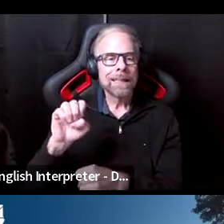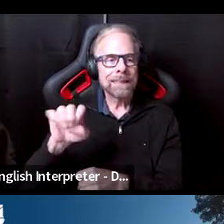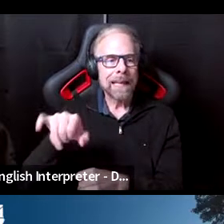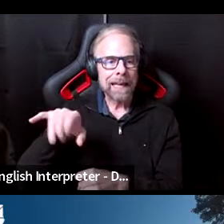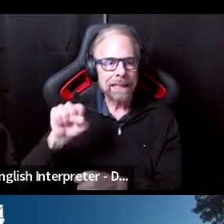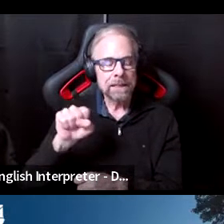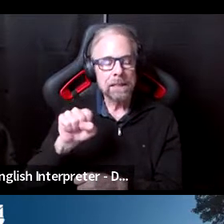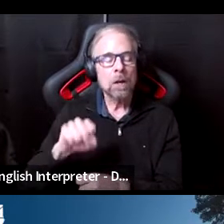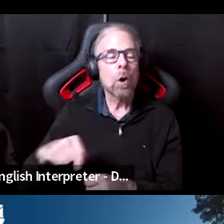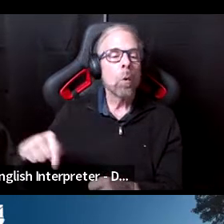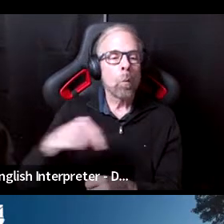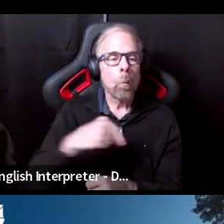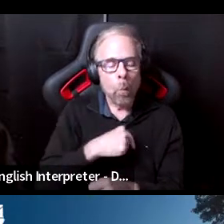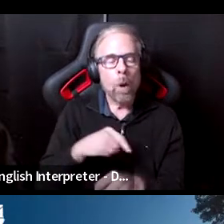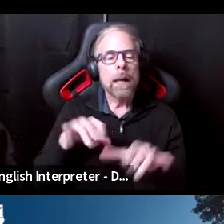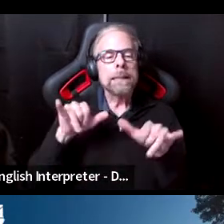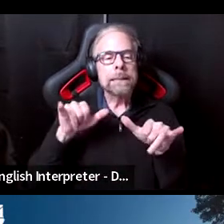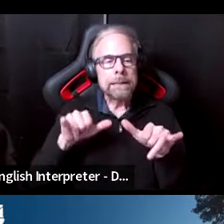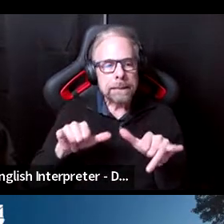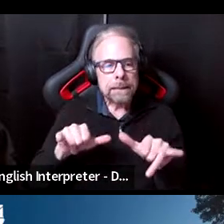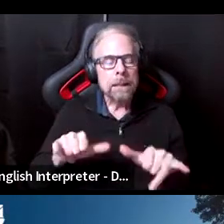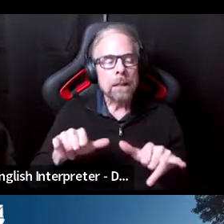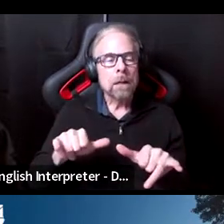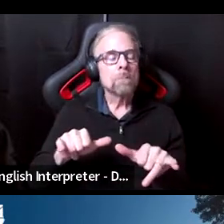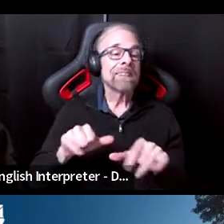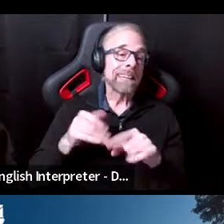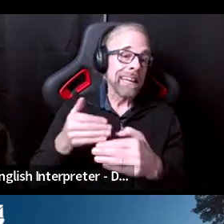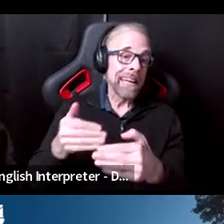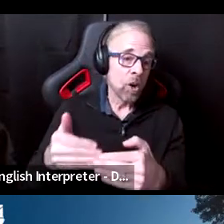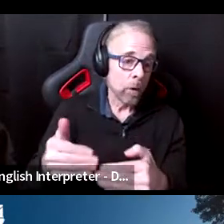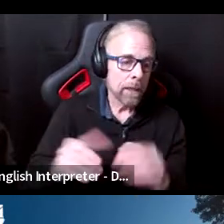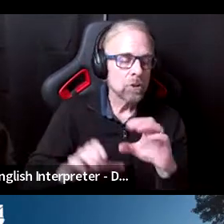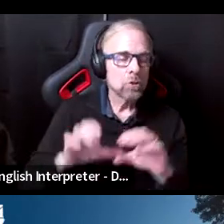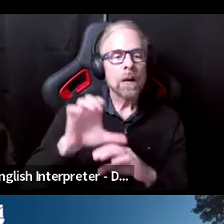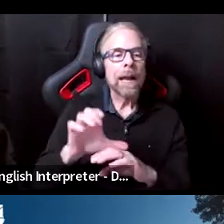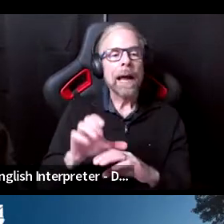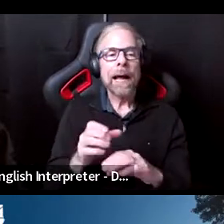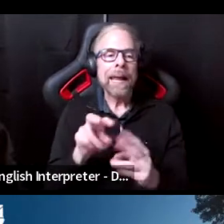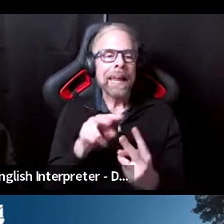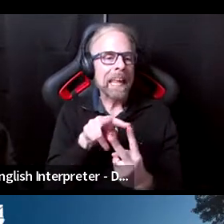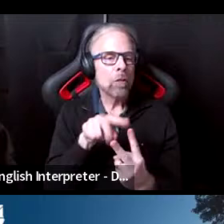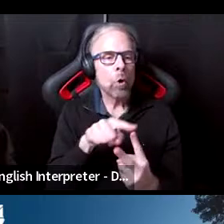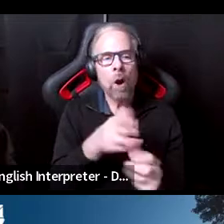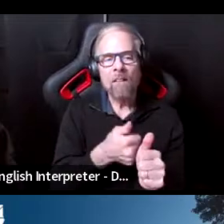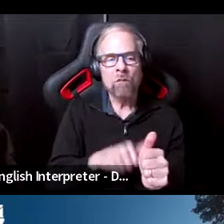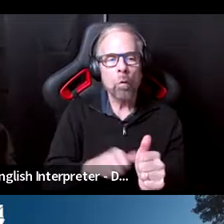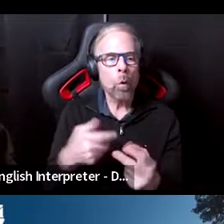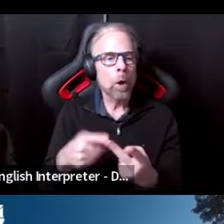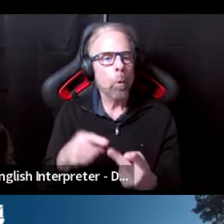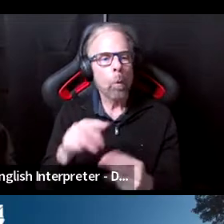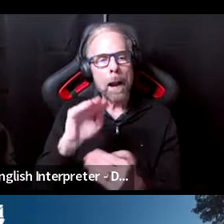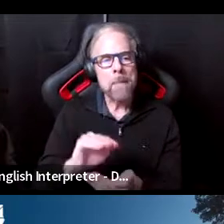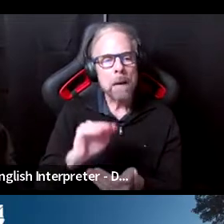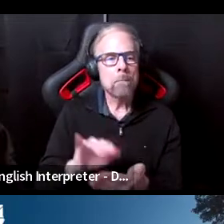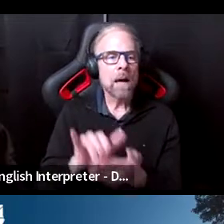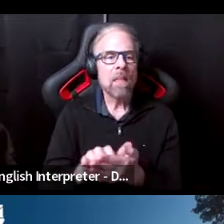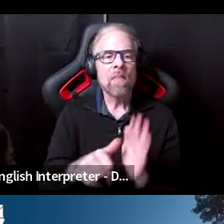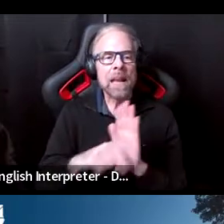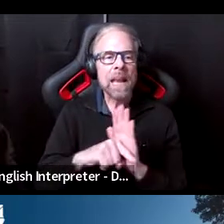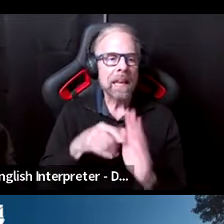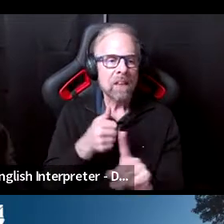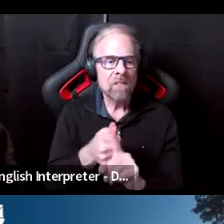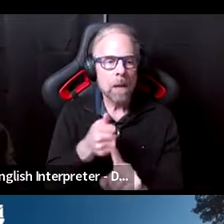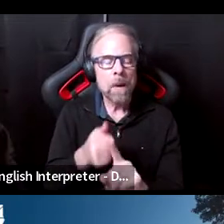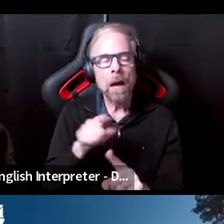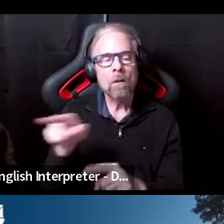looking still to and towards construction to either avoid or minimize those impacts to property owners.